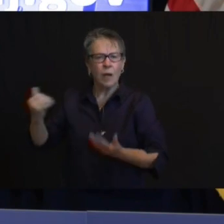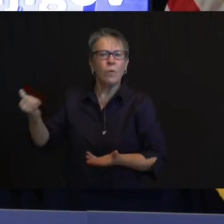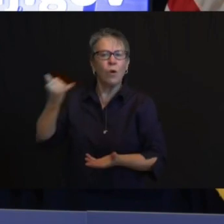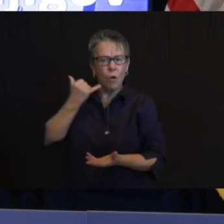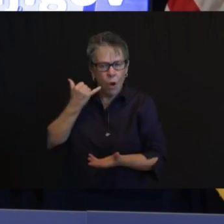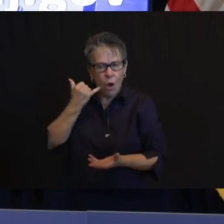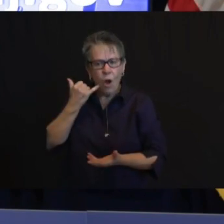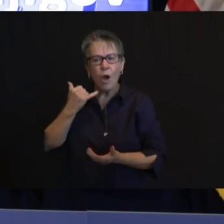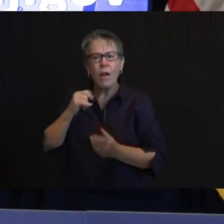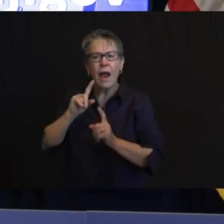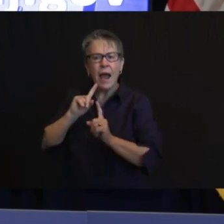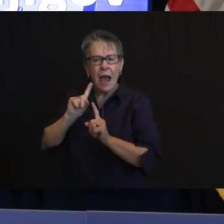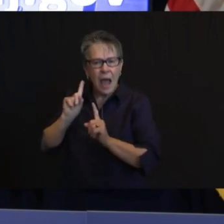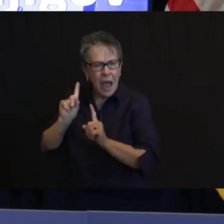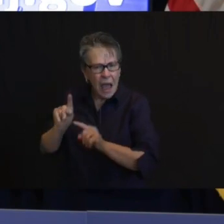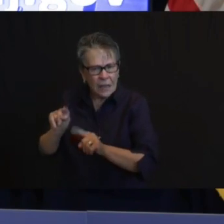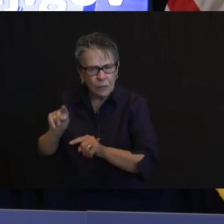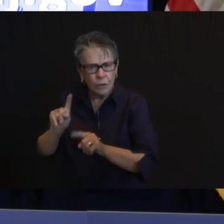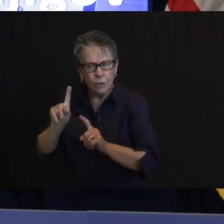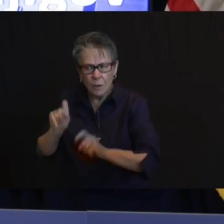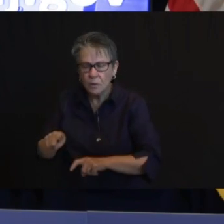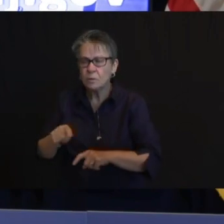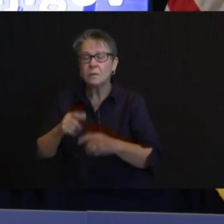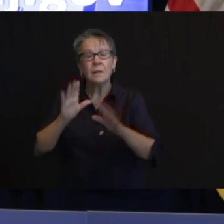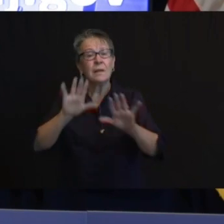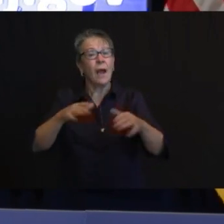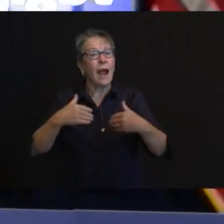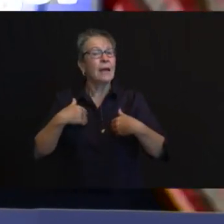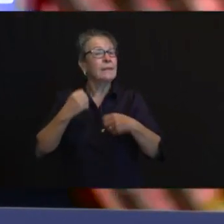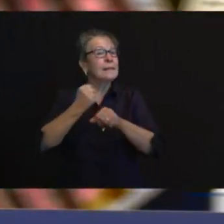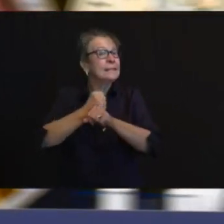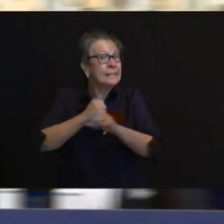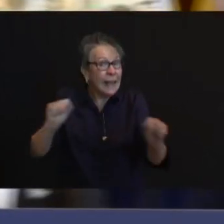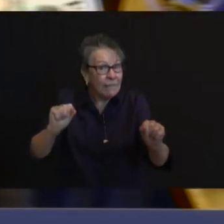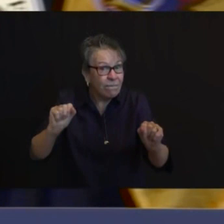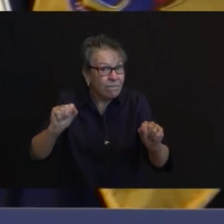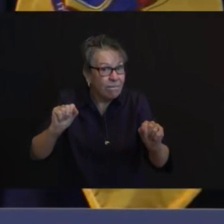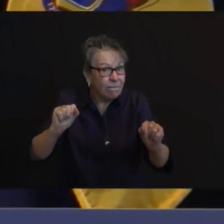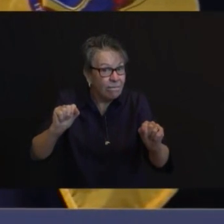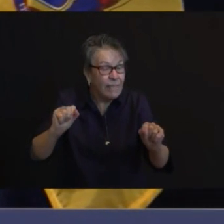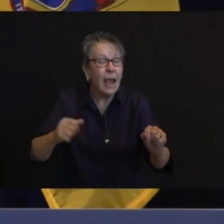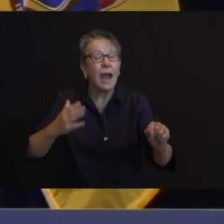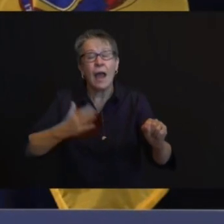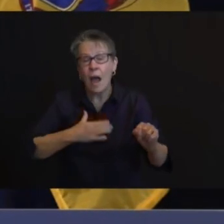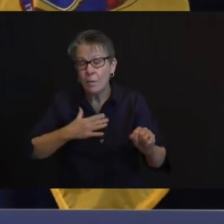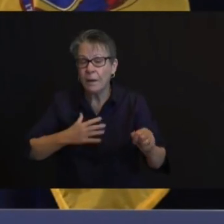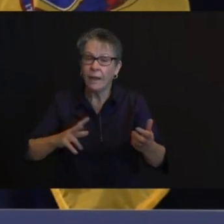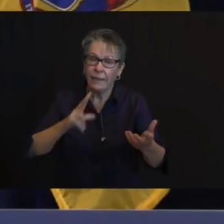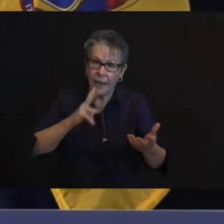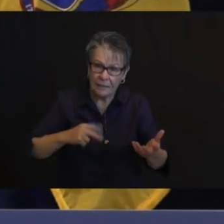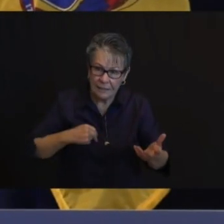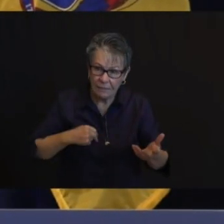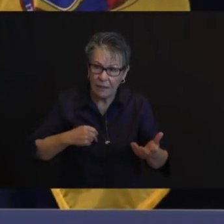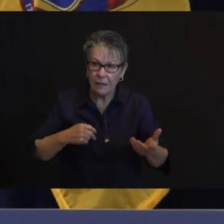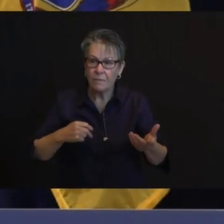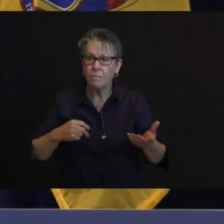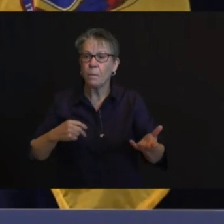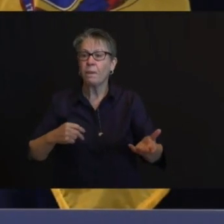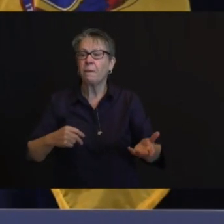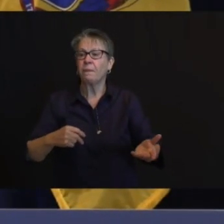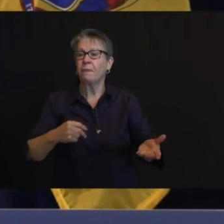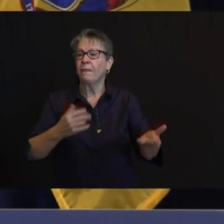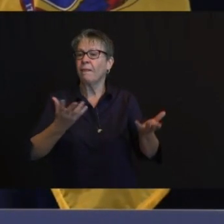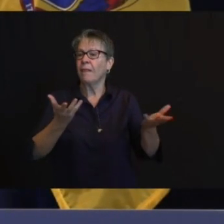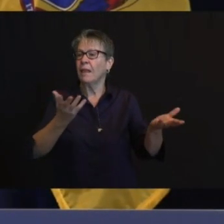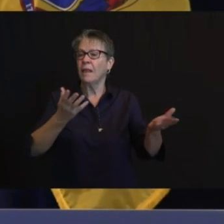and happy Thanksgiving. Thank you. Judy, thank you for all of that. That last point, though, is the one that I think was the